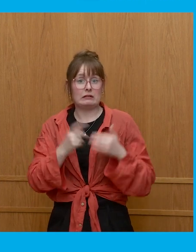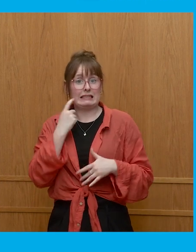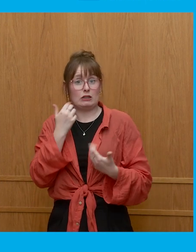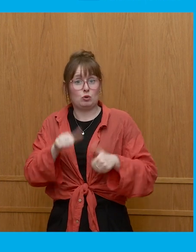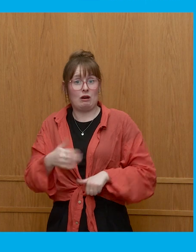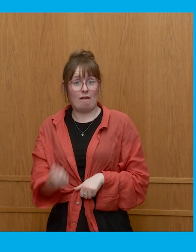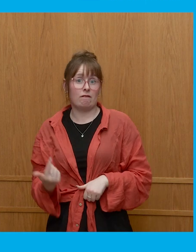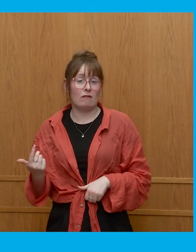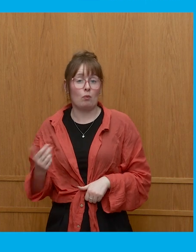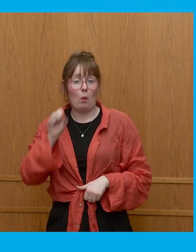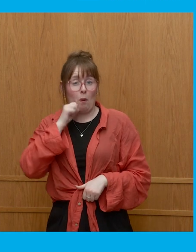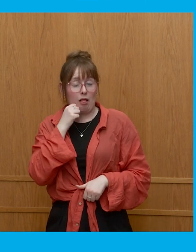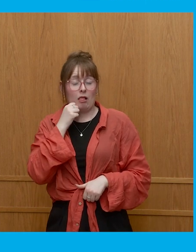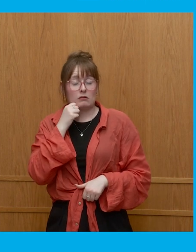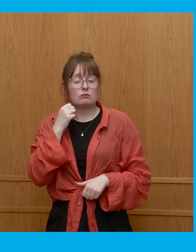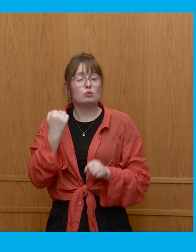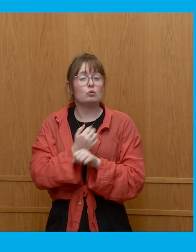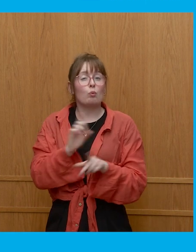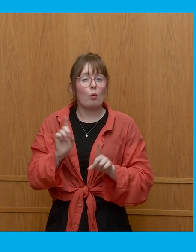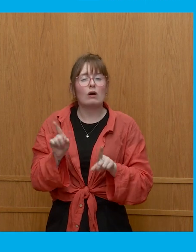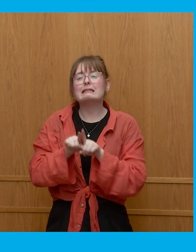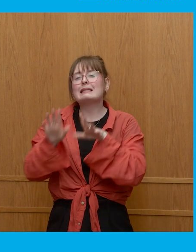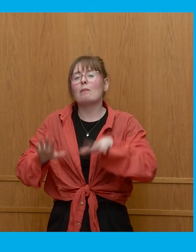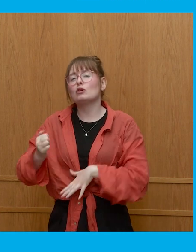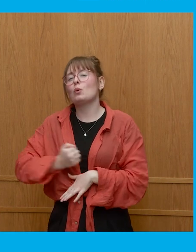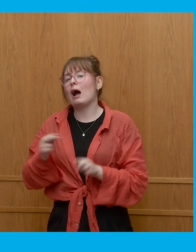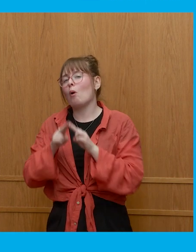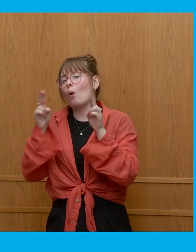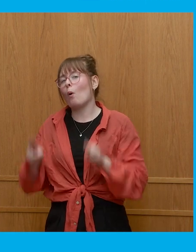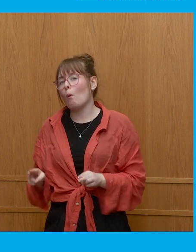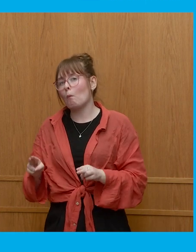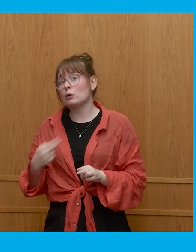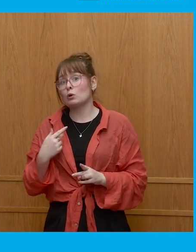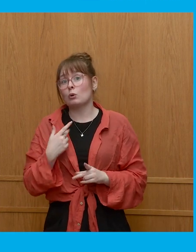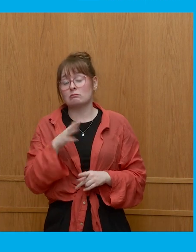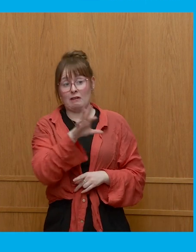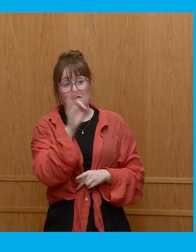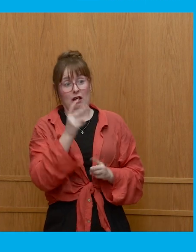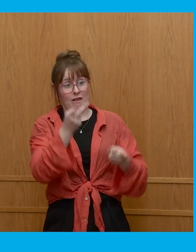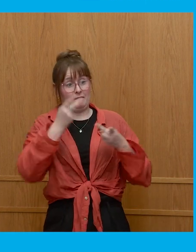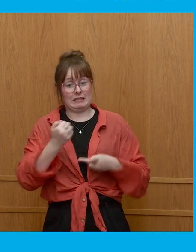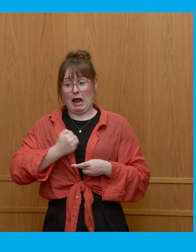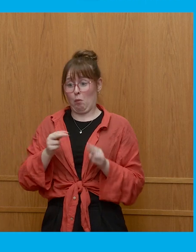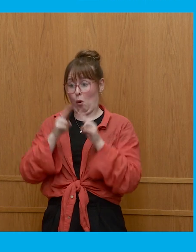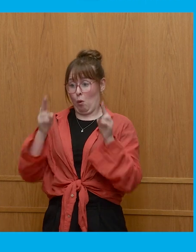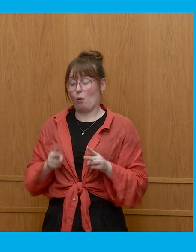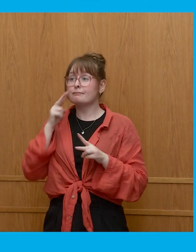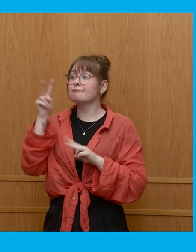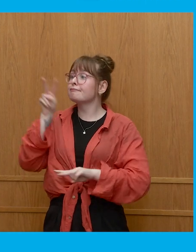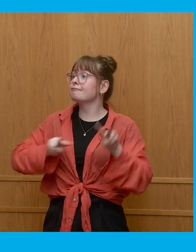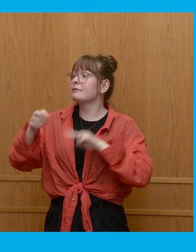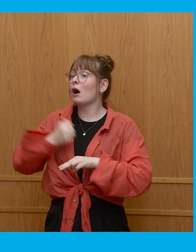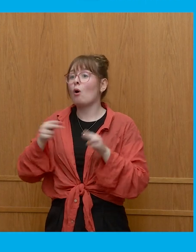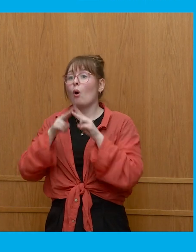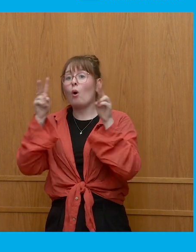will do a solution which is similar to our home. Then we invited them home and they looked at the house and